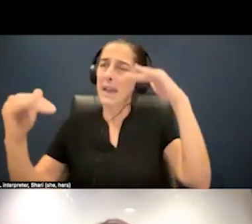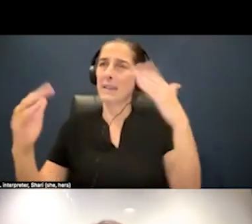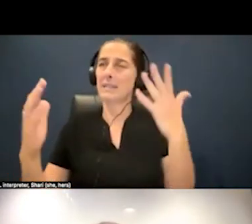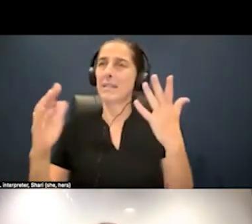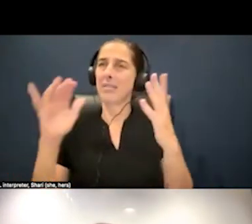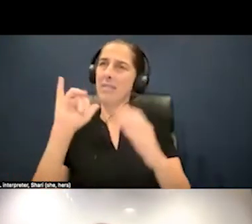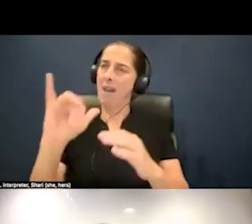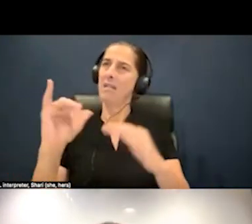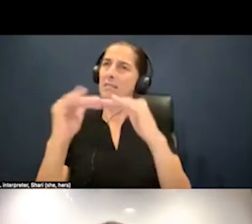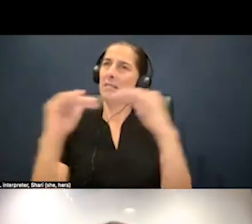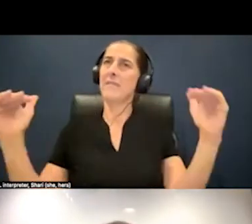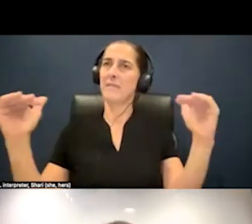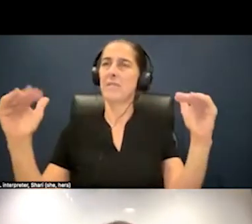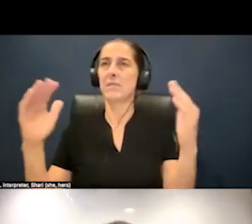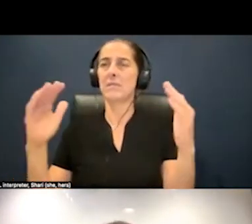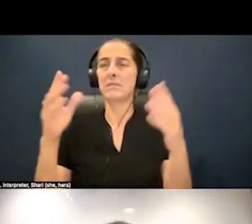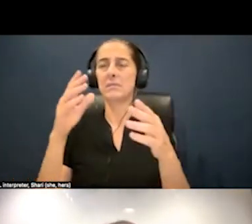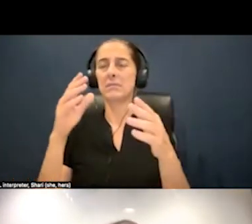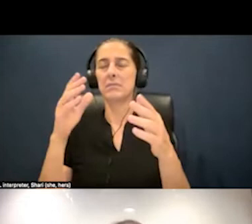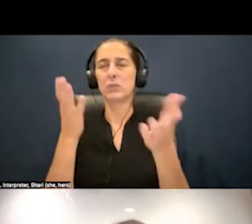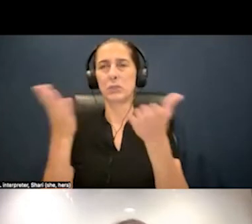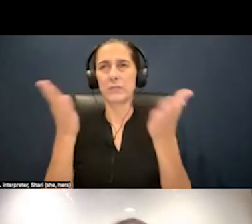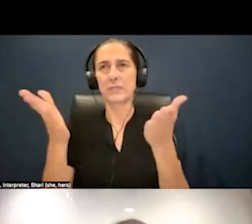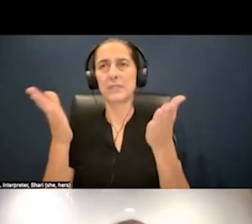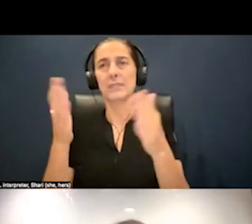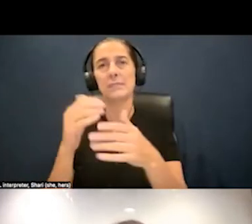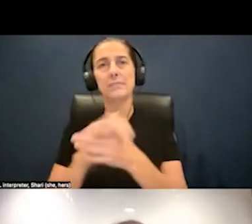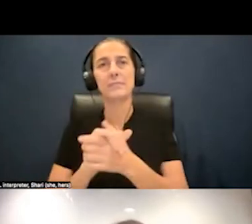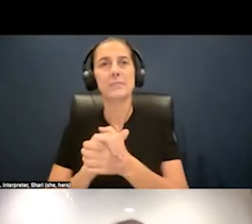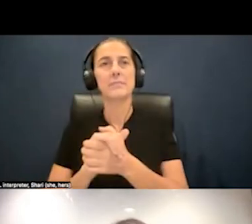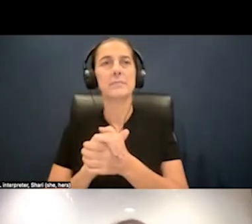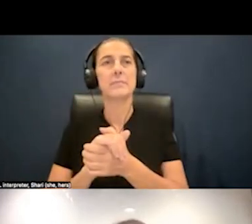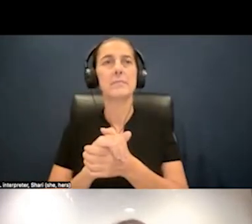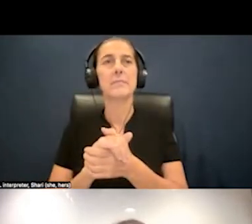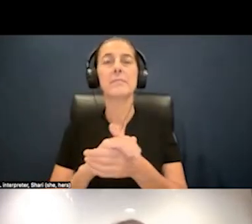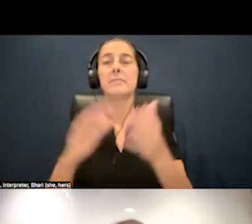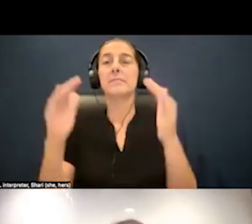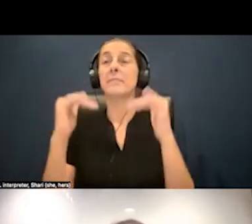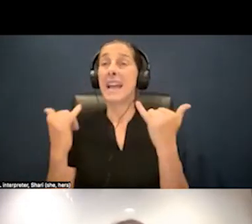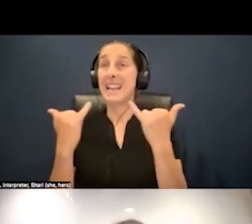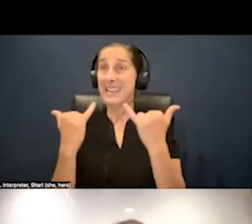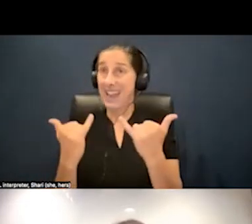And I would also say, especially now, more than ever,